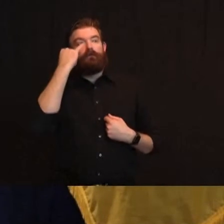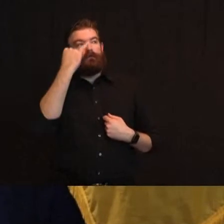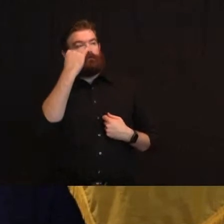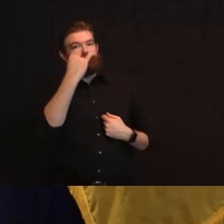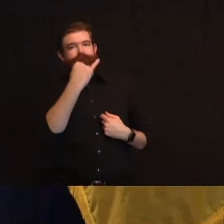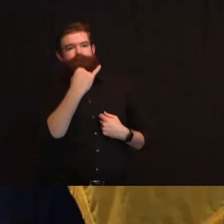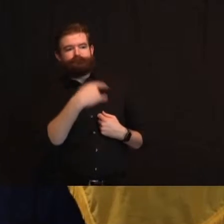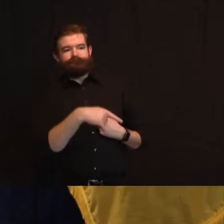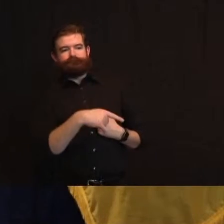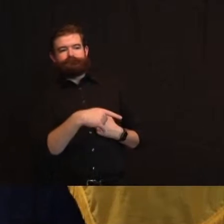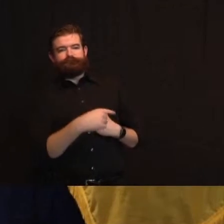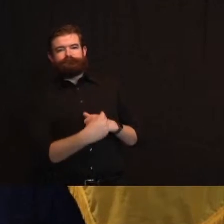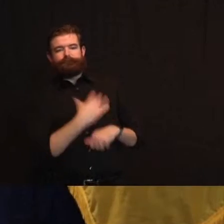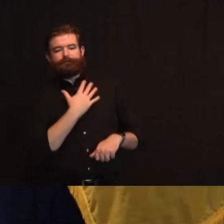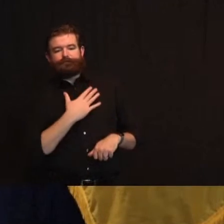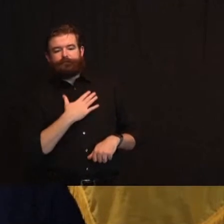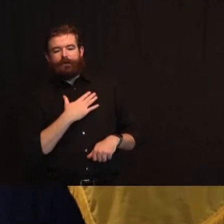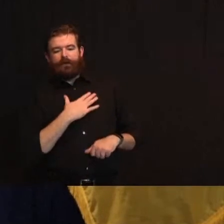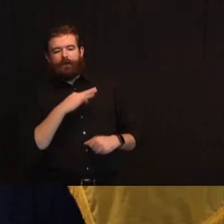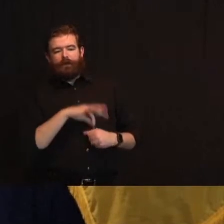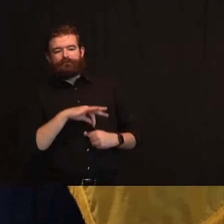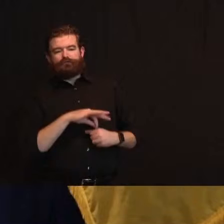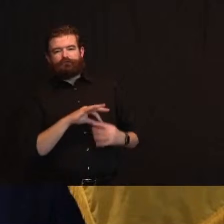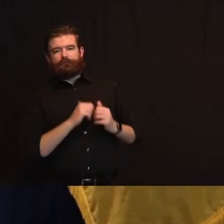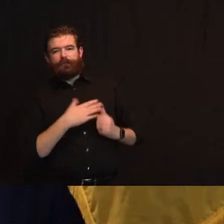I haven't and I won't. Thank you.